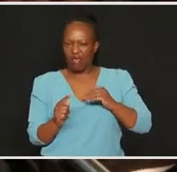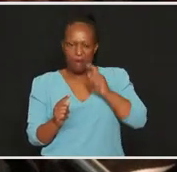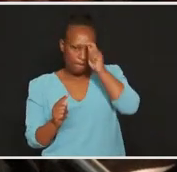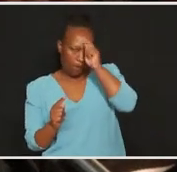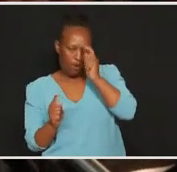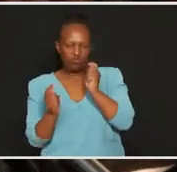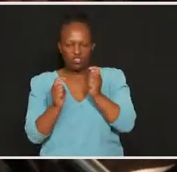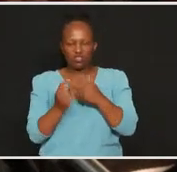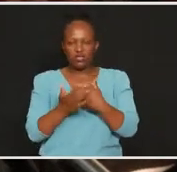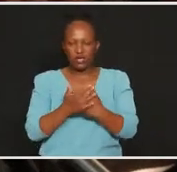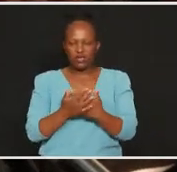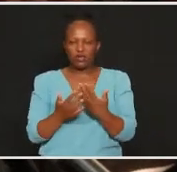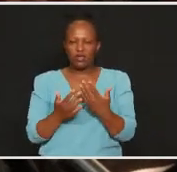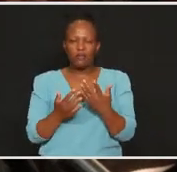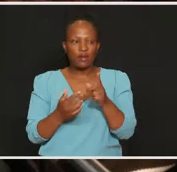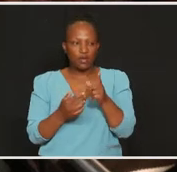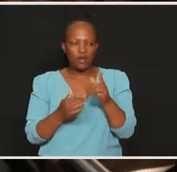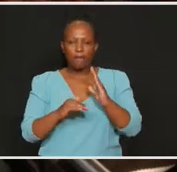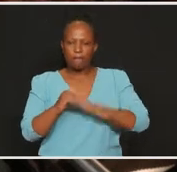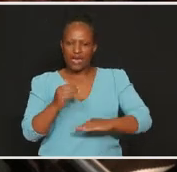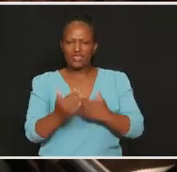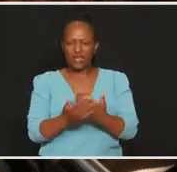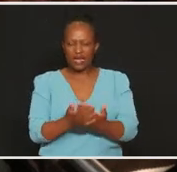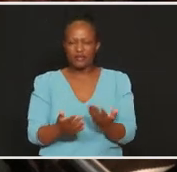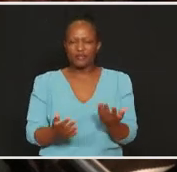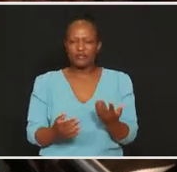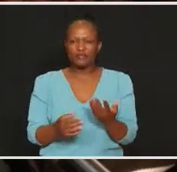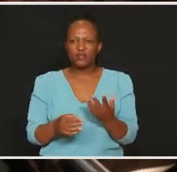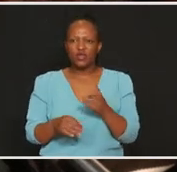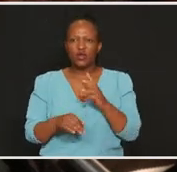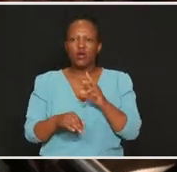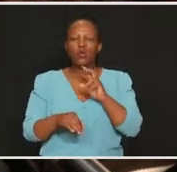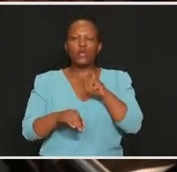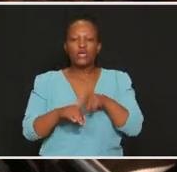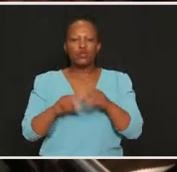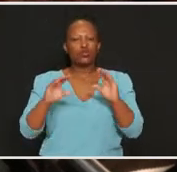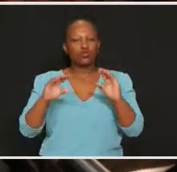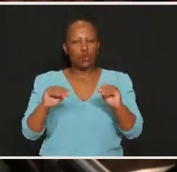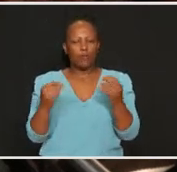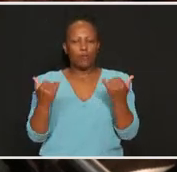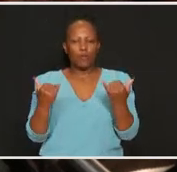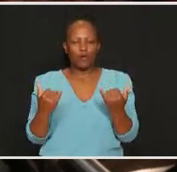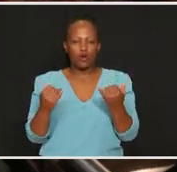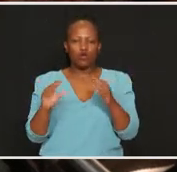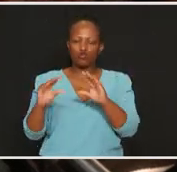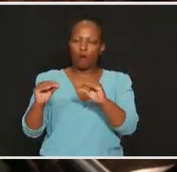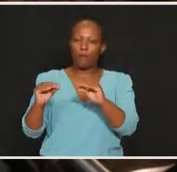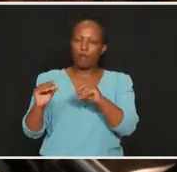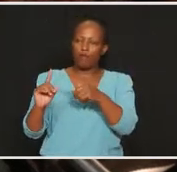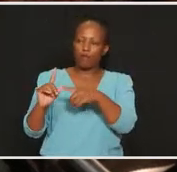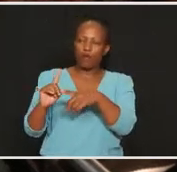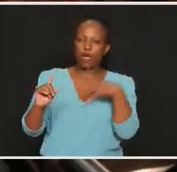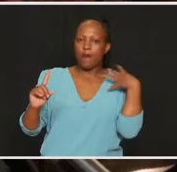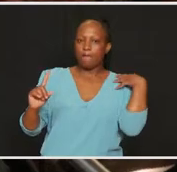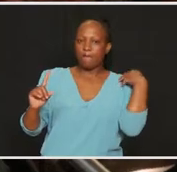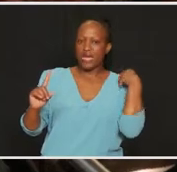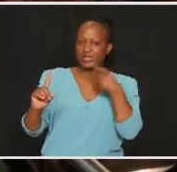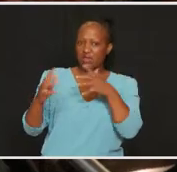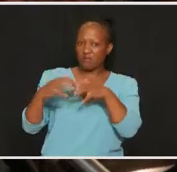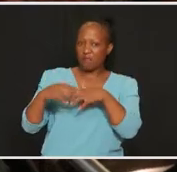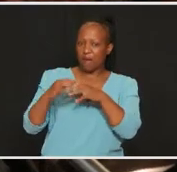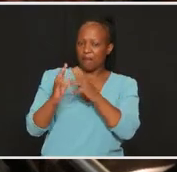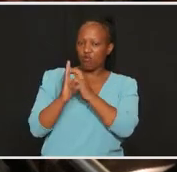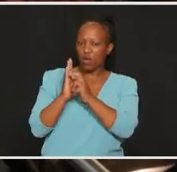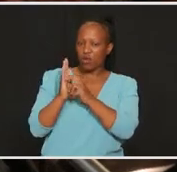enforce this policy could be punished we need to stop this now by stopping the minister from making any regulations